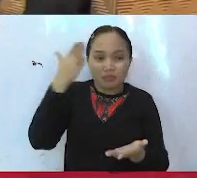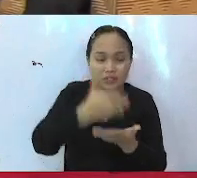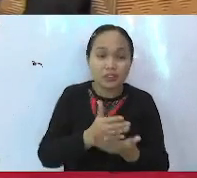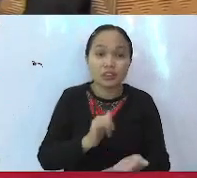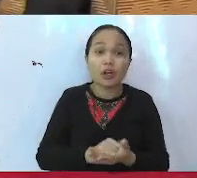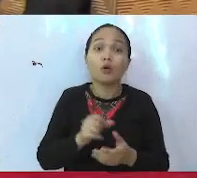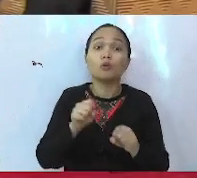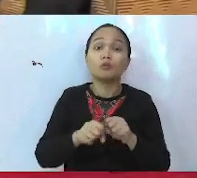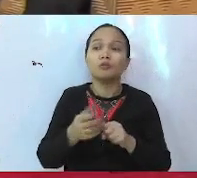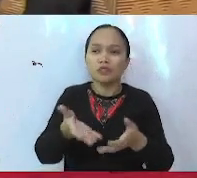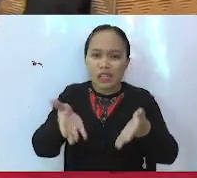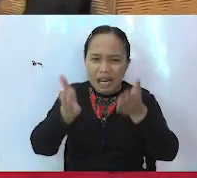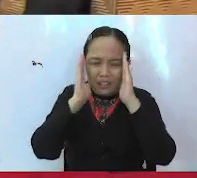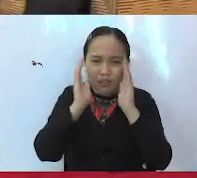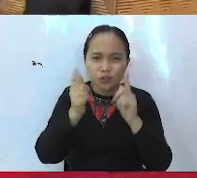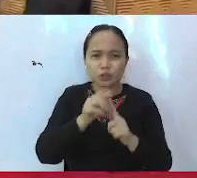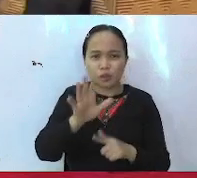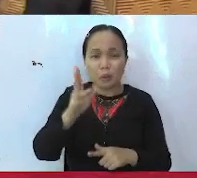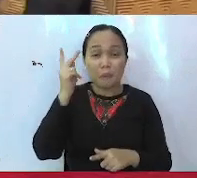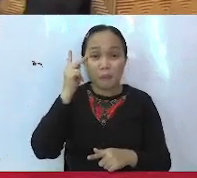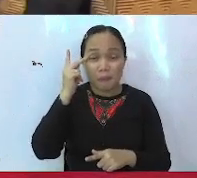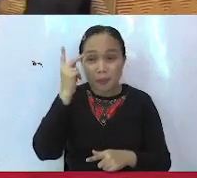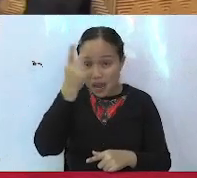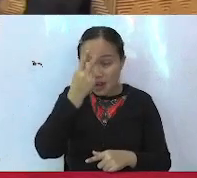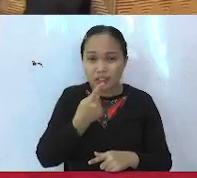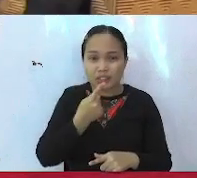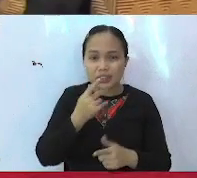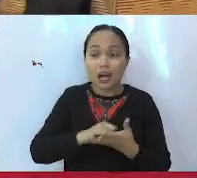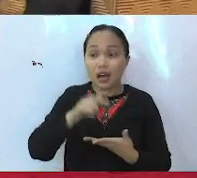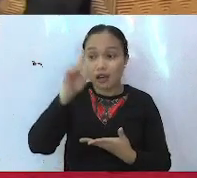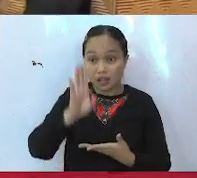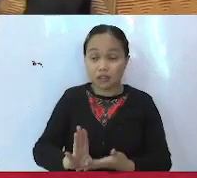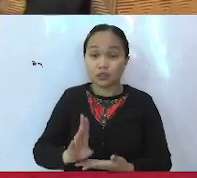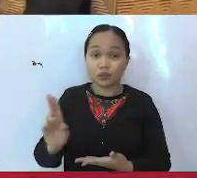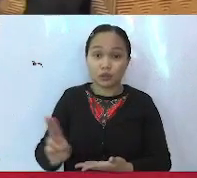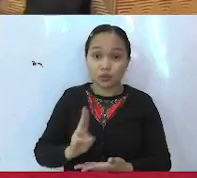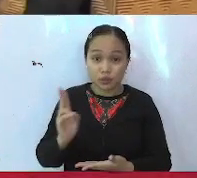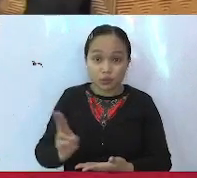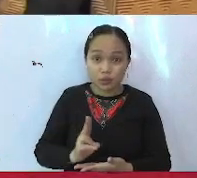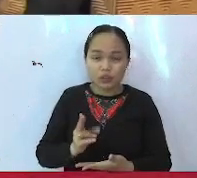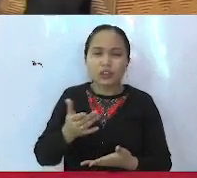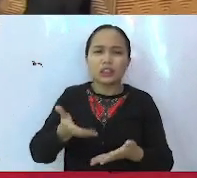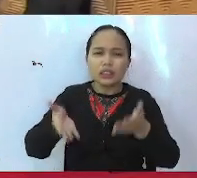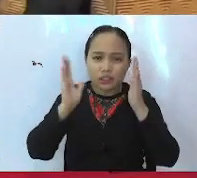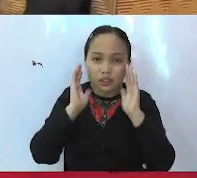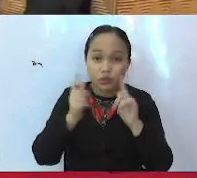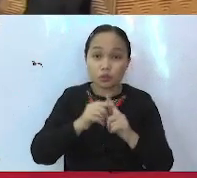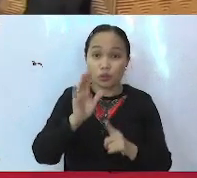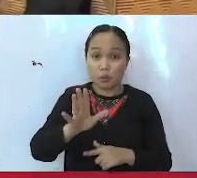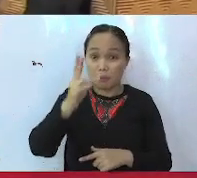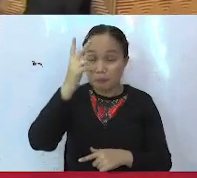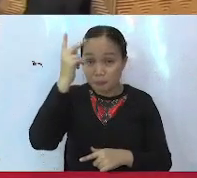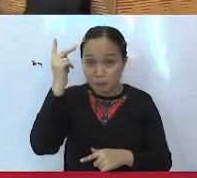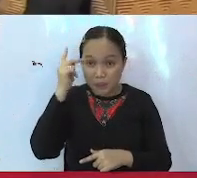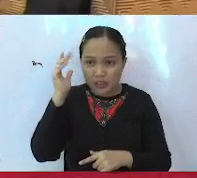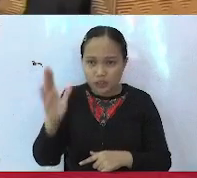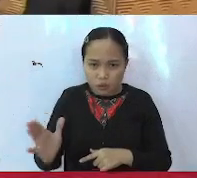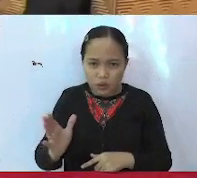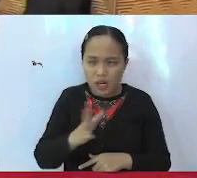parents. Listen to these men right here that God has used, amen, to help guide you. Listen to your pastor. Amen. Amen. These are,